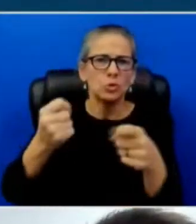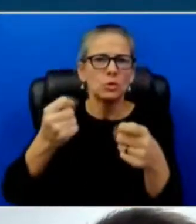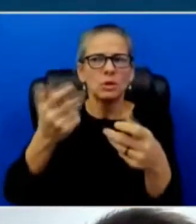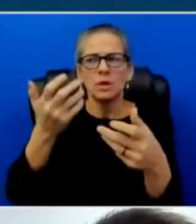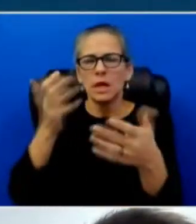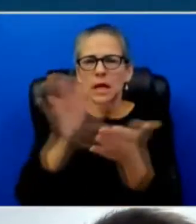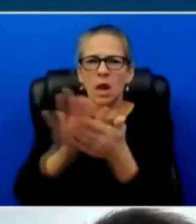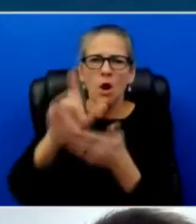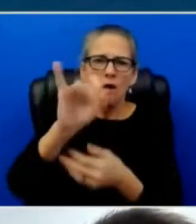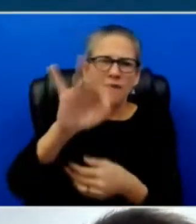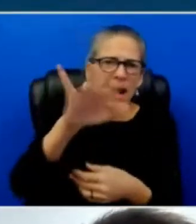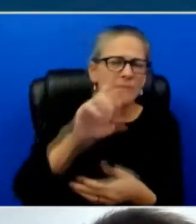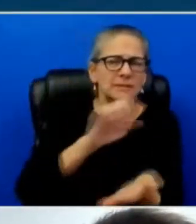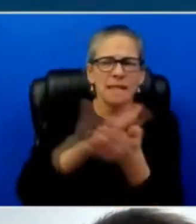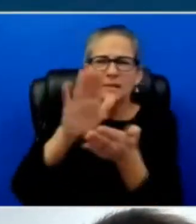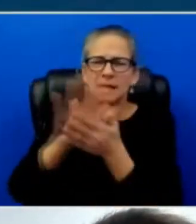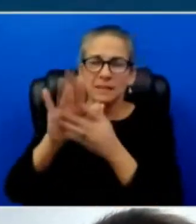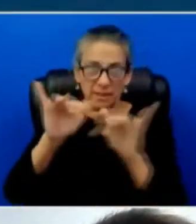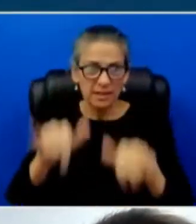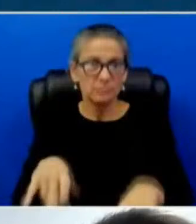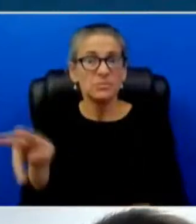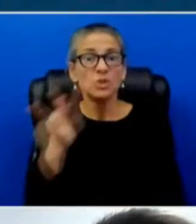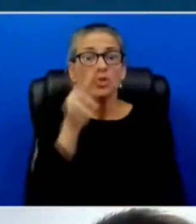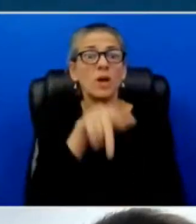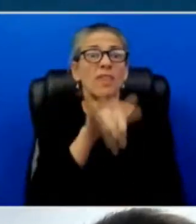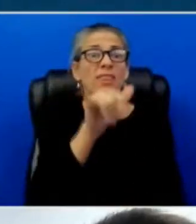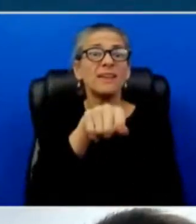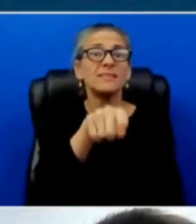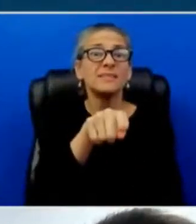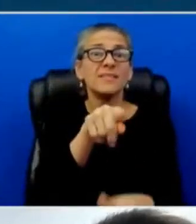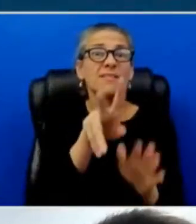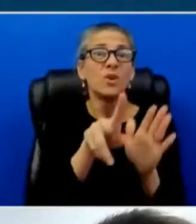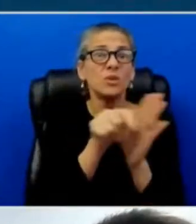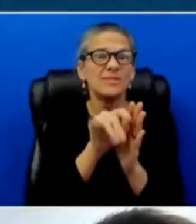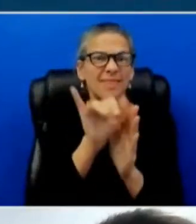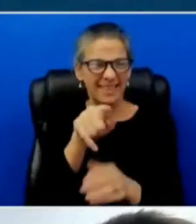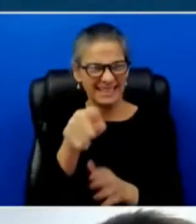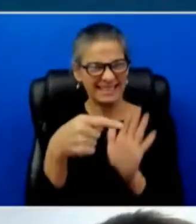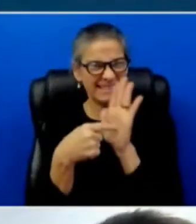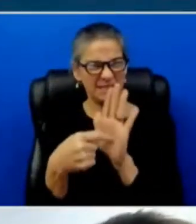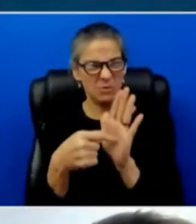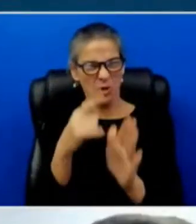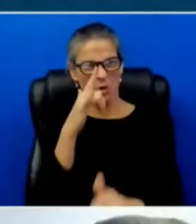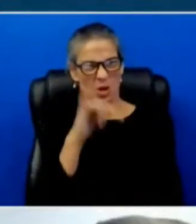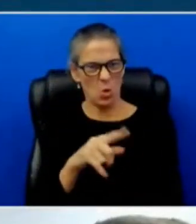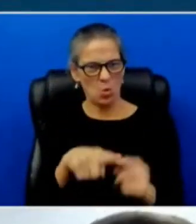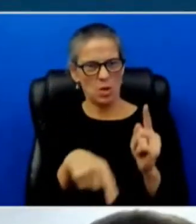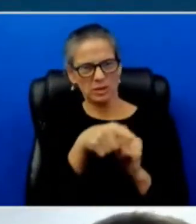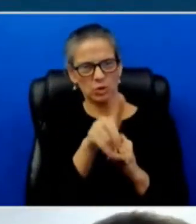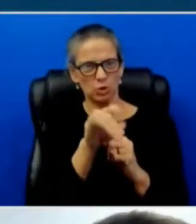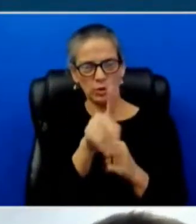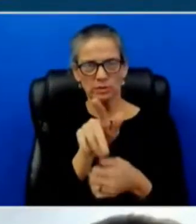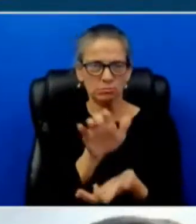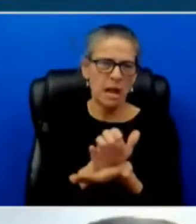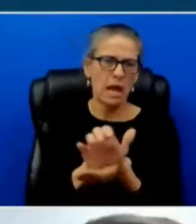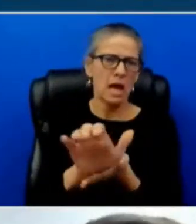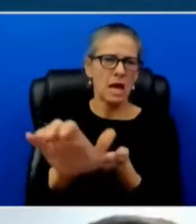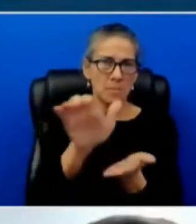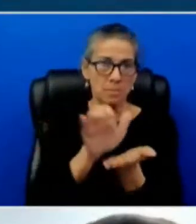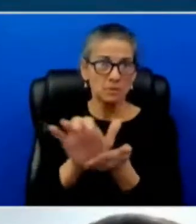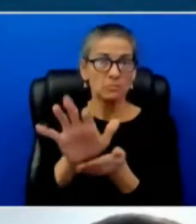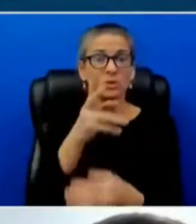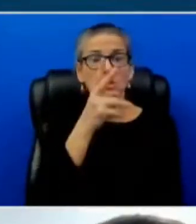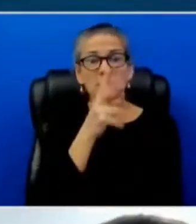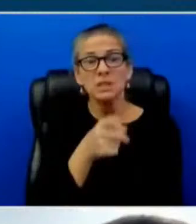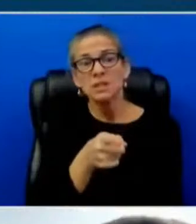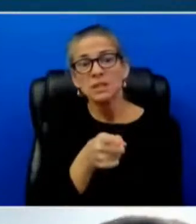showing is given an example illustrating the plowing, and you'll notice that look